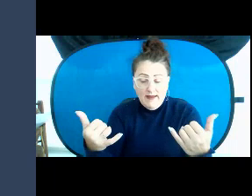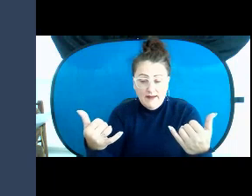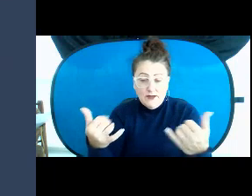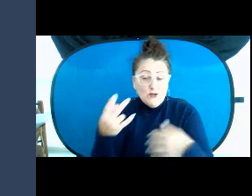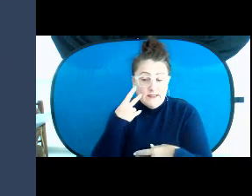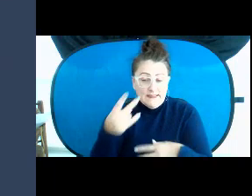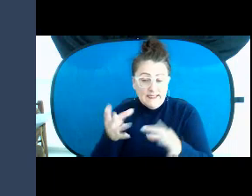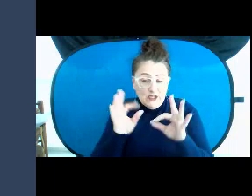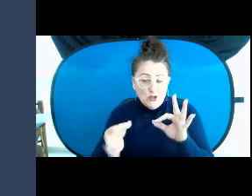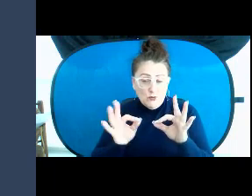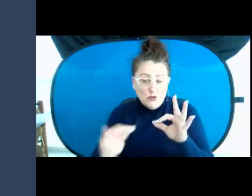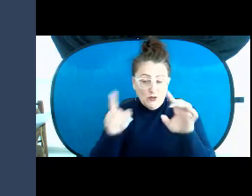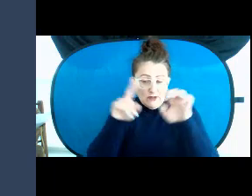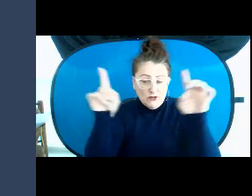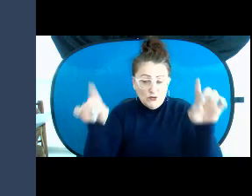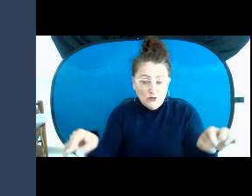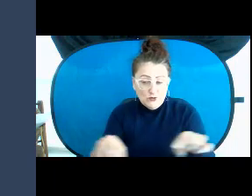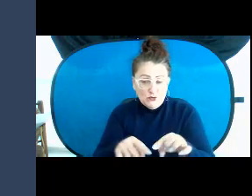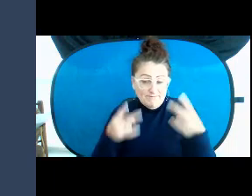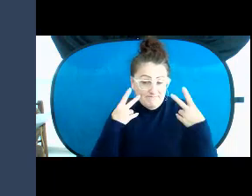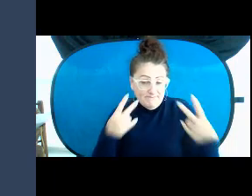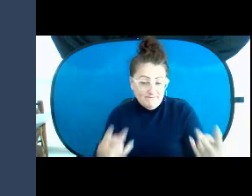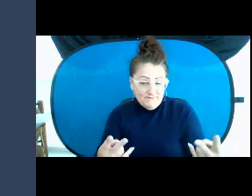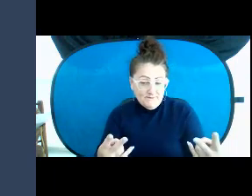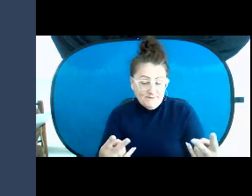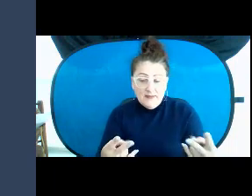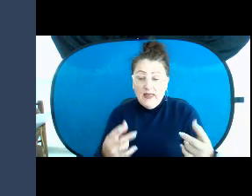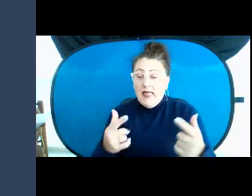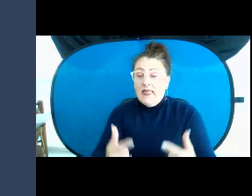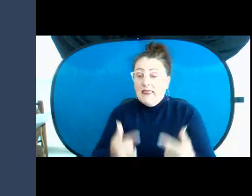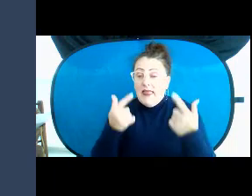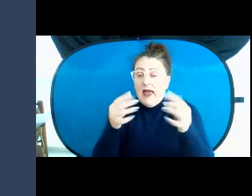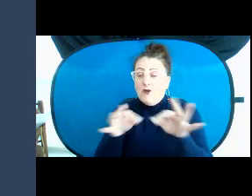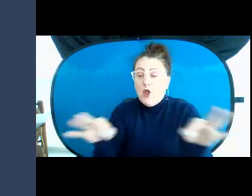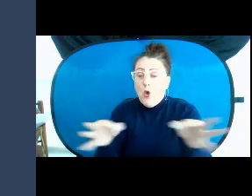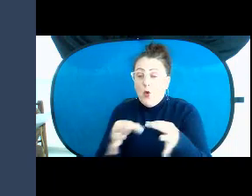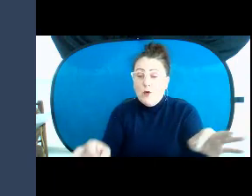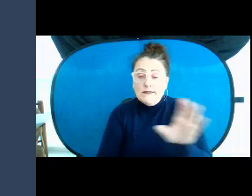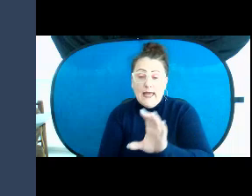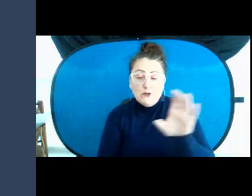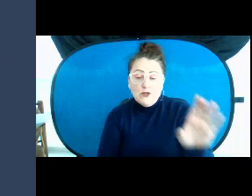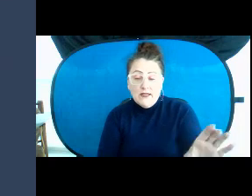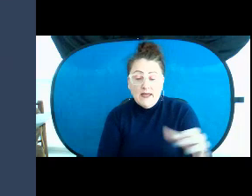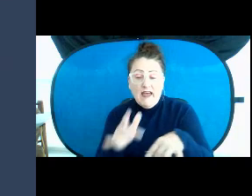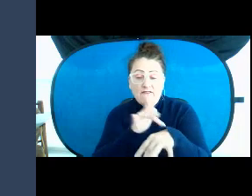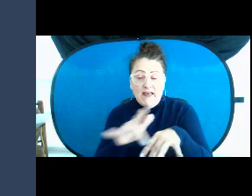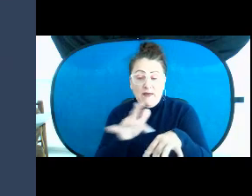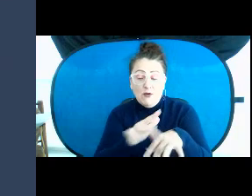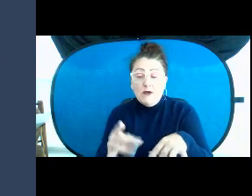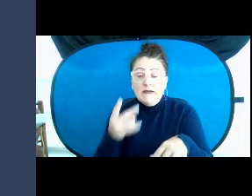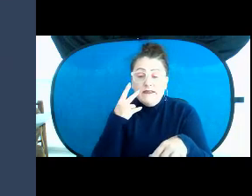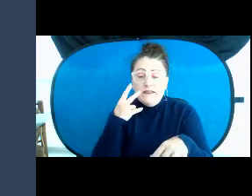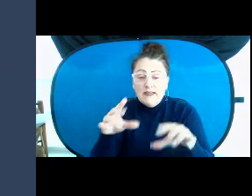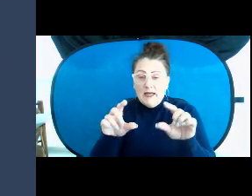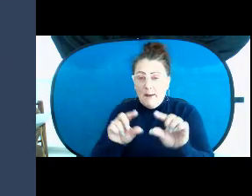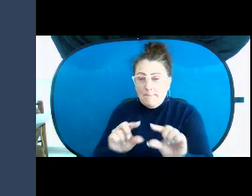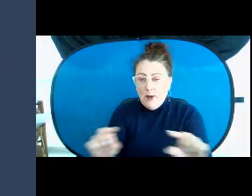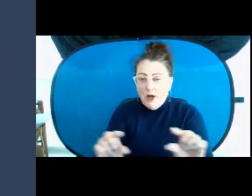the translators on your screen. Live closed captioning is also available. Please select the Show Captions tab at the bottom of your